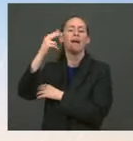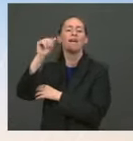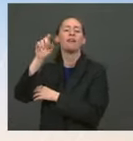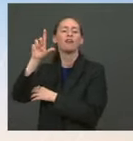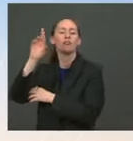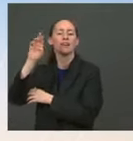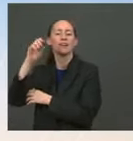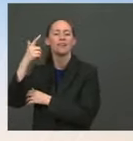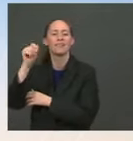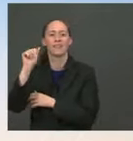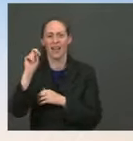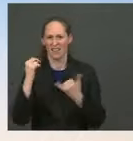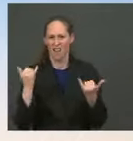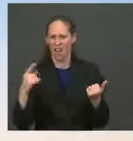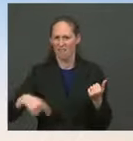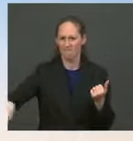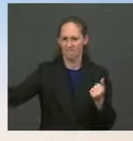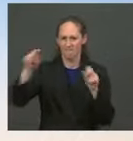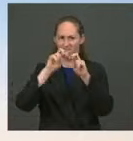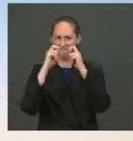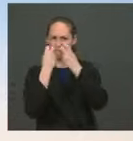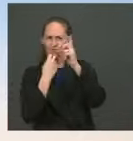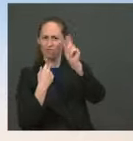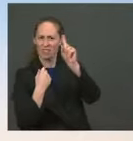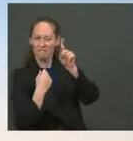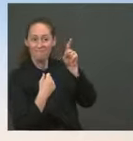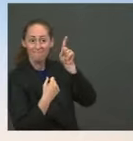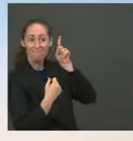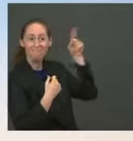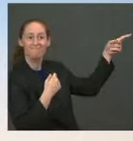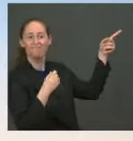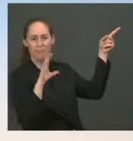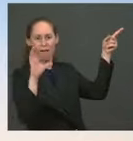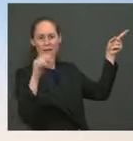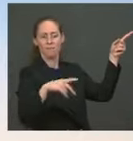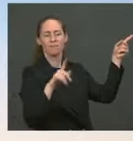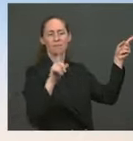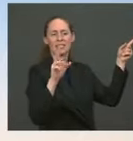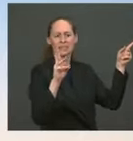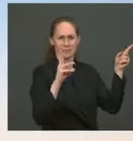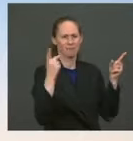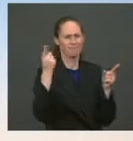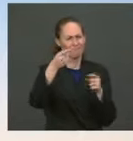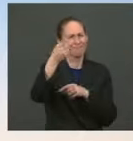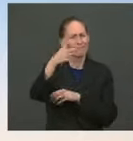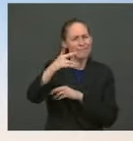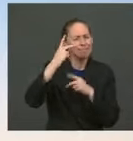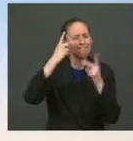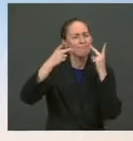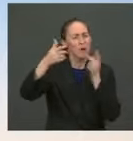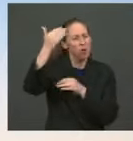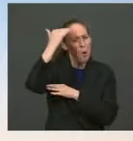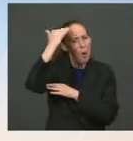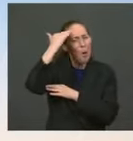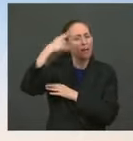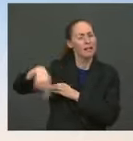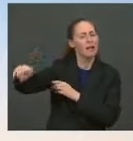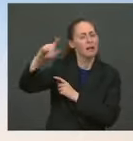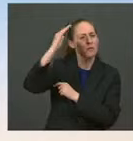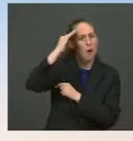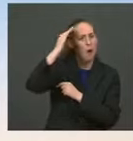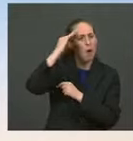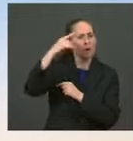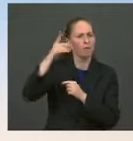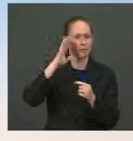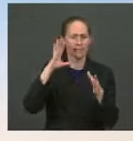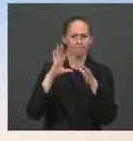members and administration officials who will play a major role in implementing this agenda. And you'll see them out there over the next coming days and continue. I mean, that's one